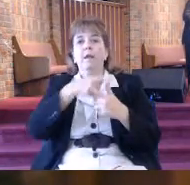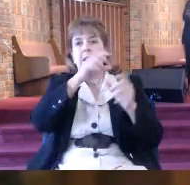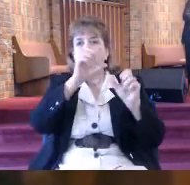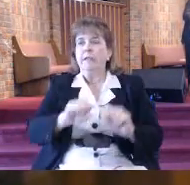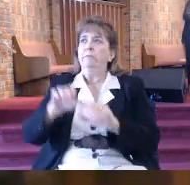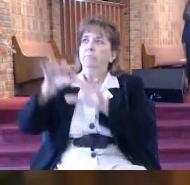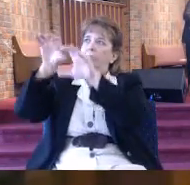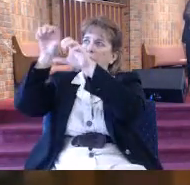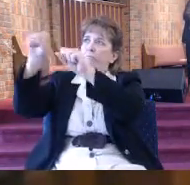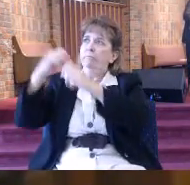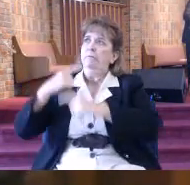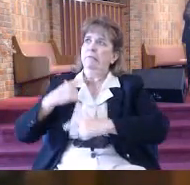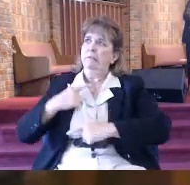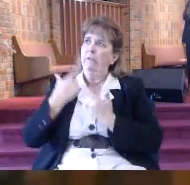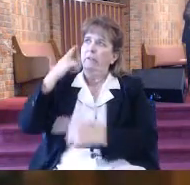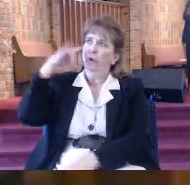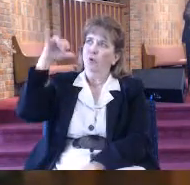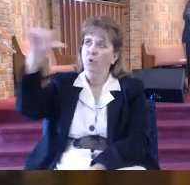life.